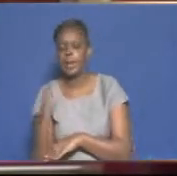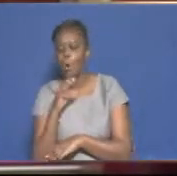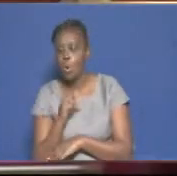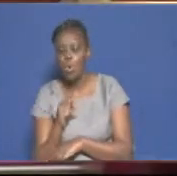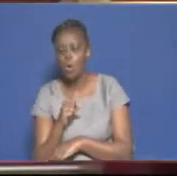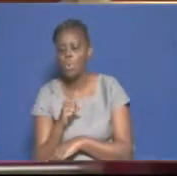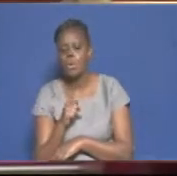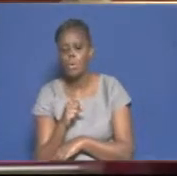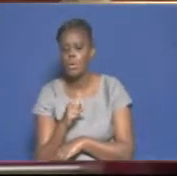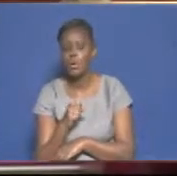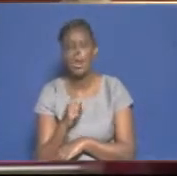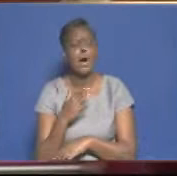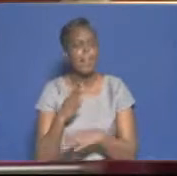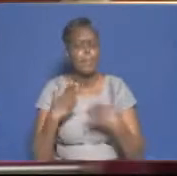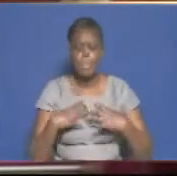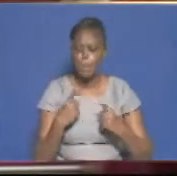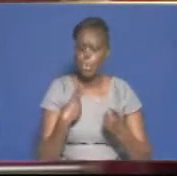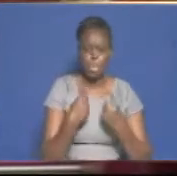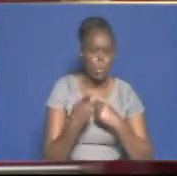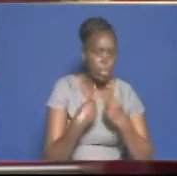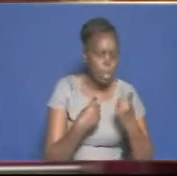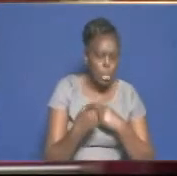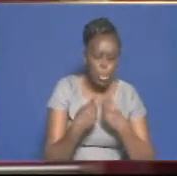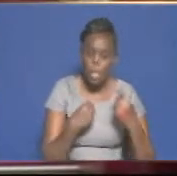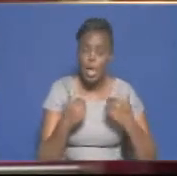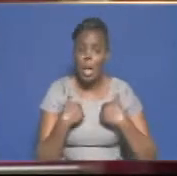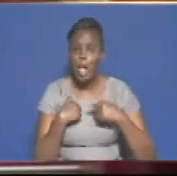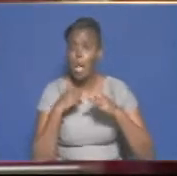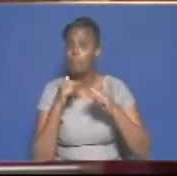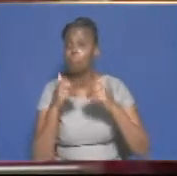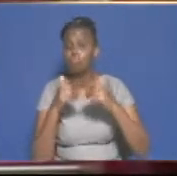and the matter became controversial. We even had a division.